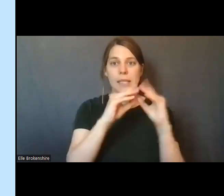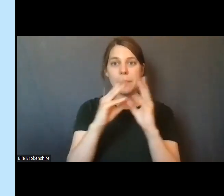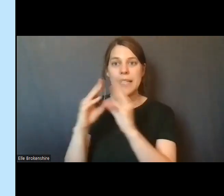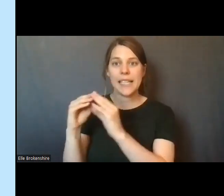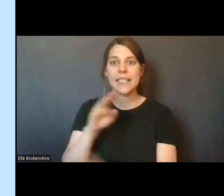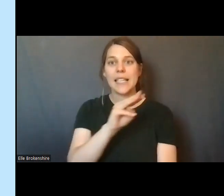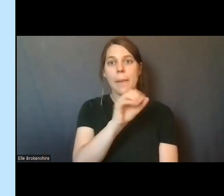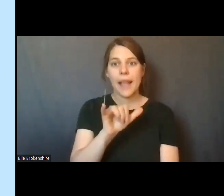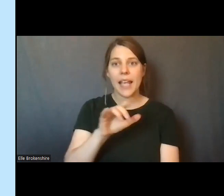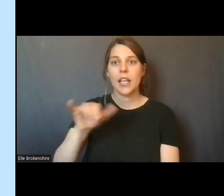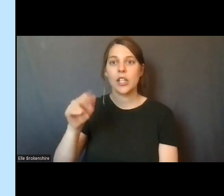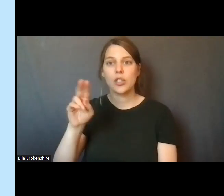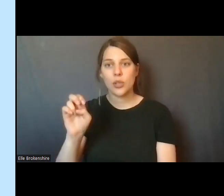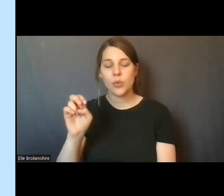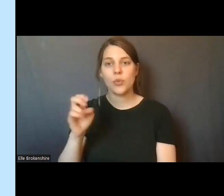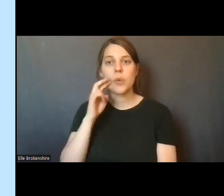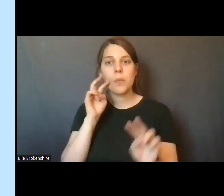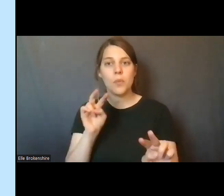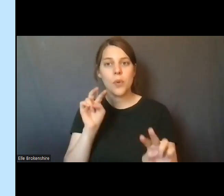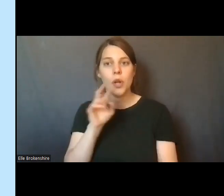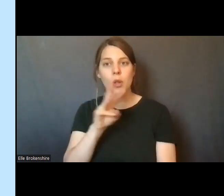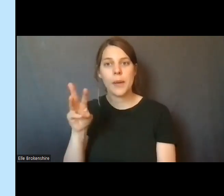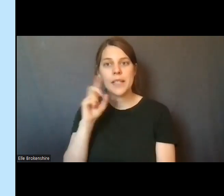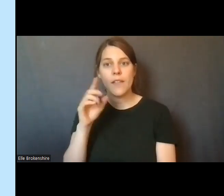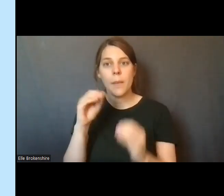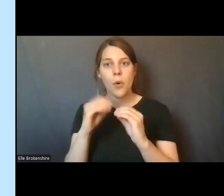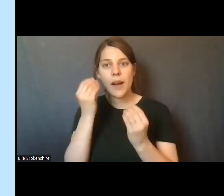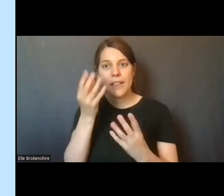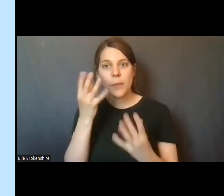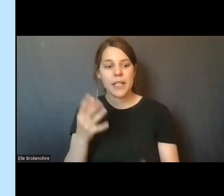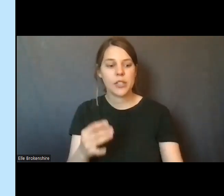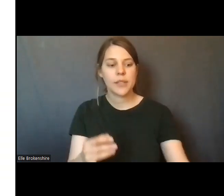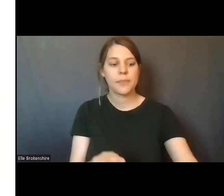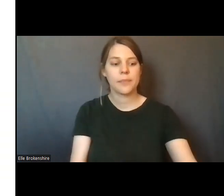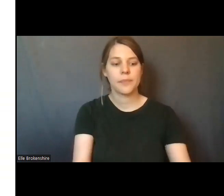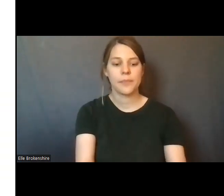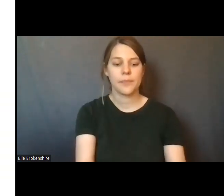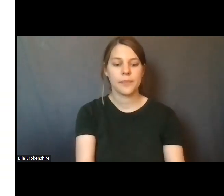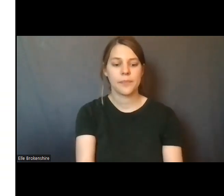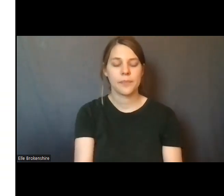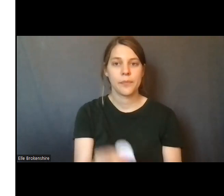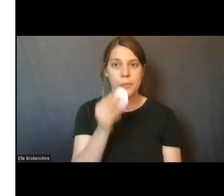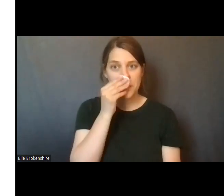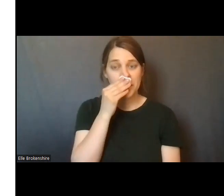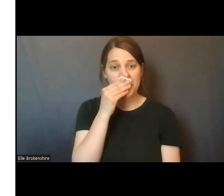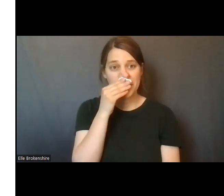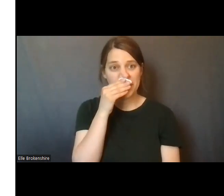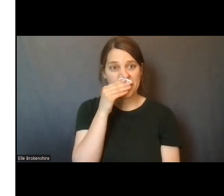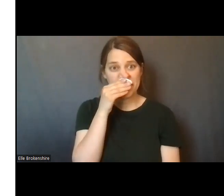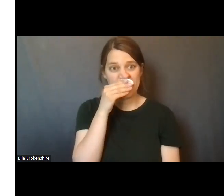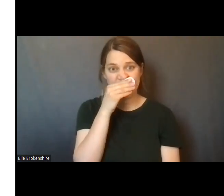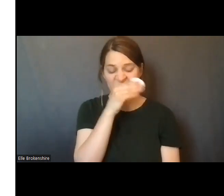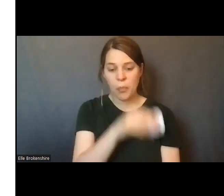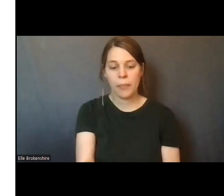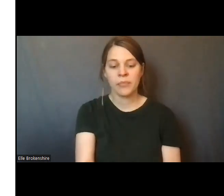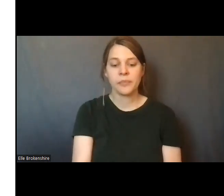So look to our website for that information. Next slide, Kayla. So some of the